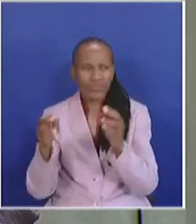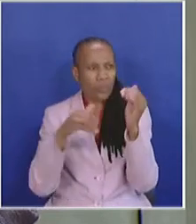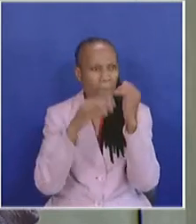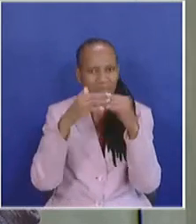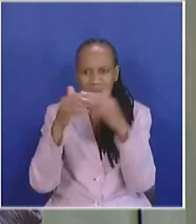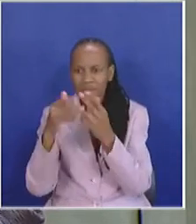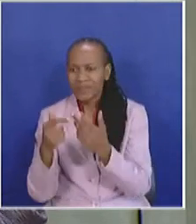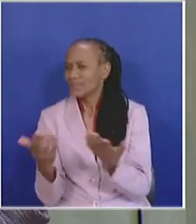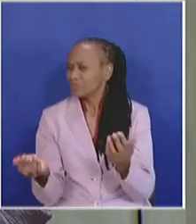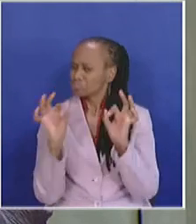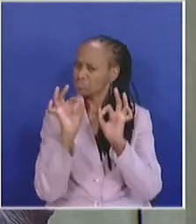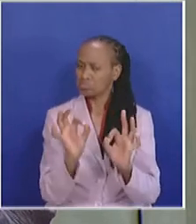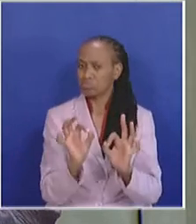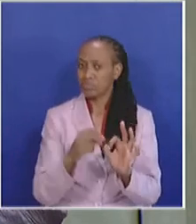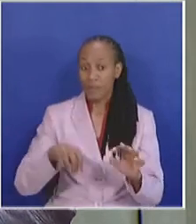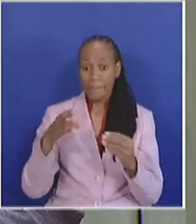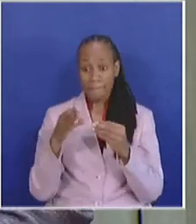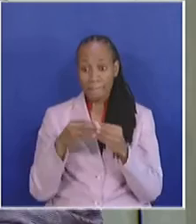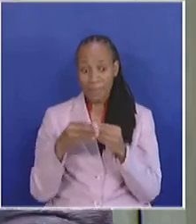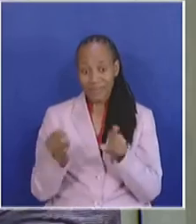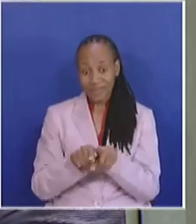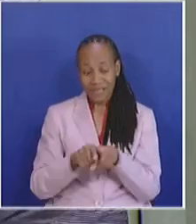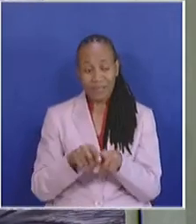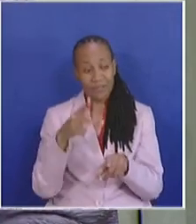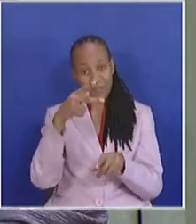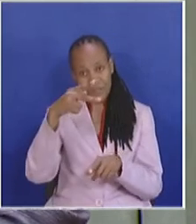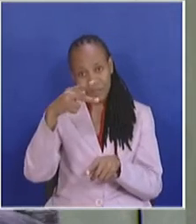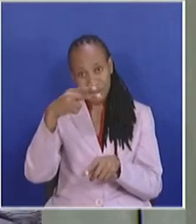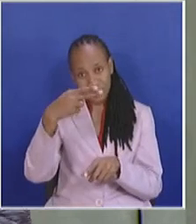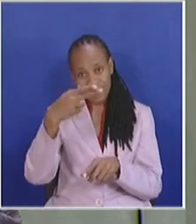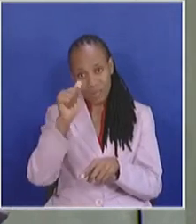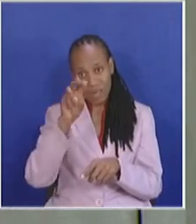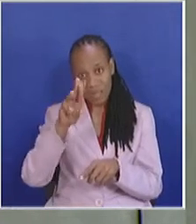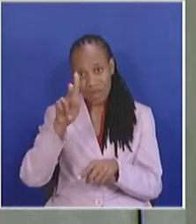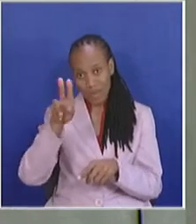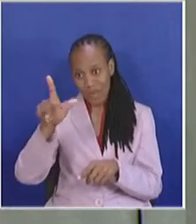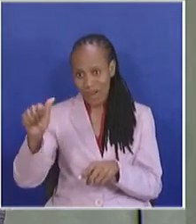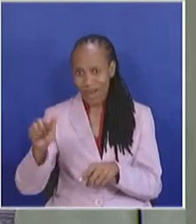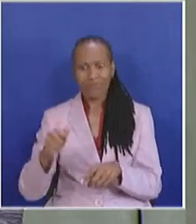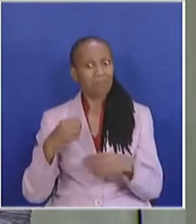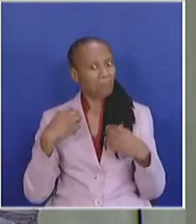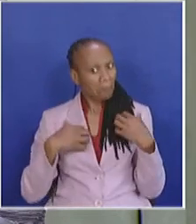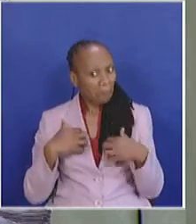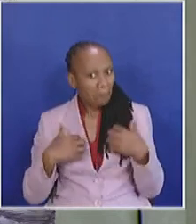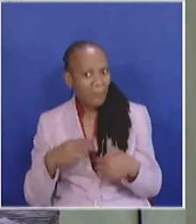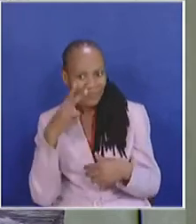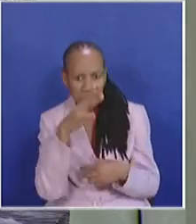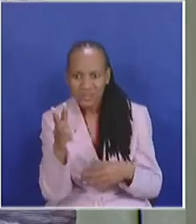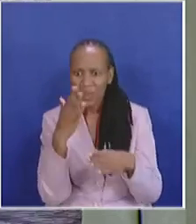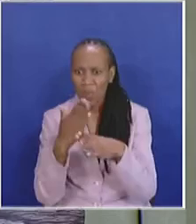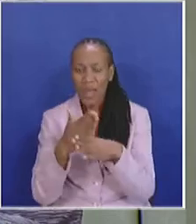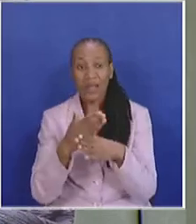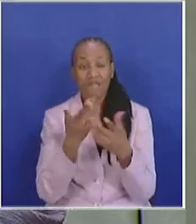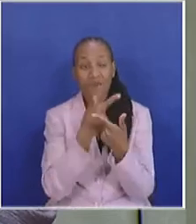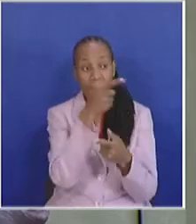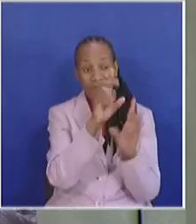with us, as Honorable Kaula confirmed it, they were very much impressed with the work which is done by Public